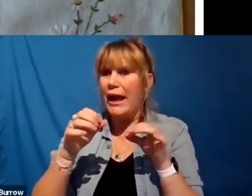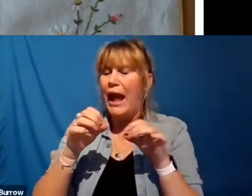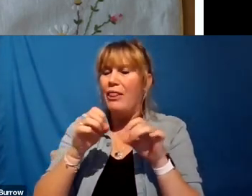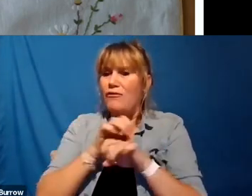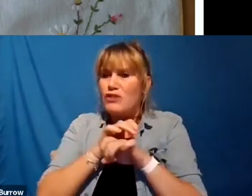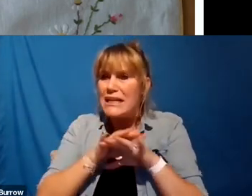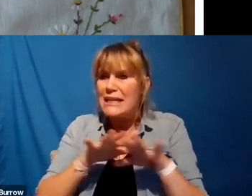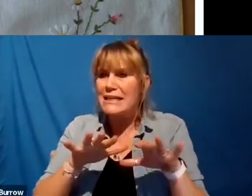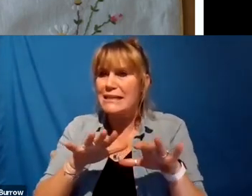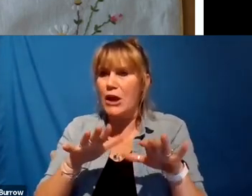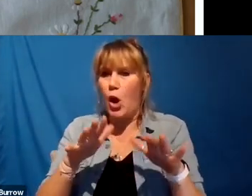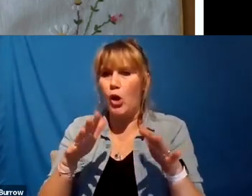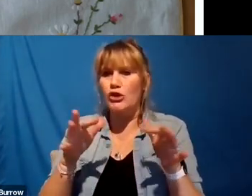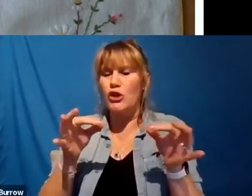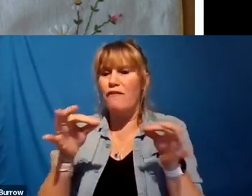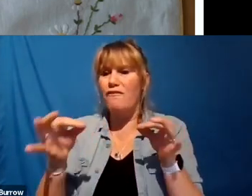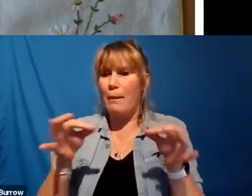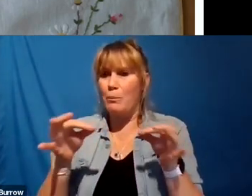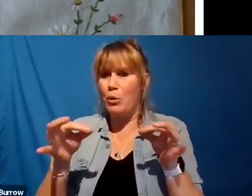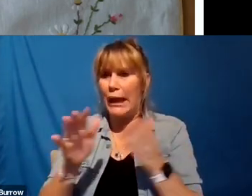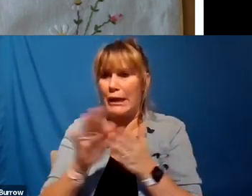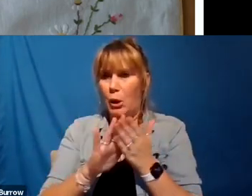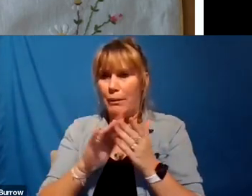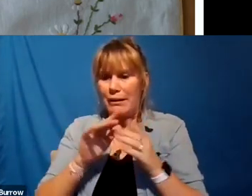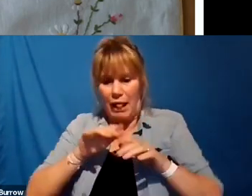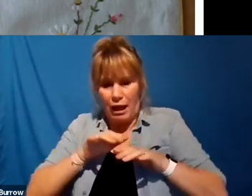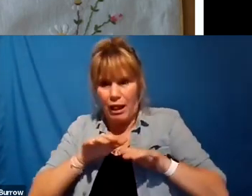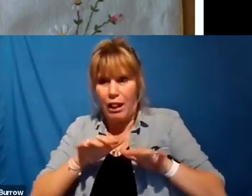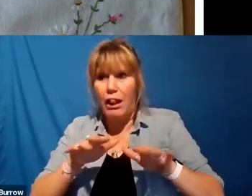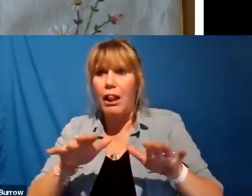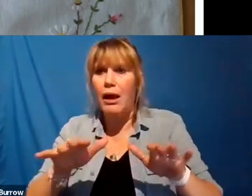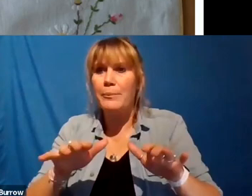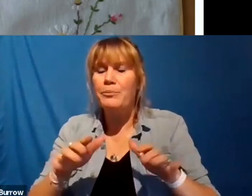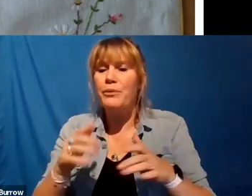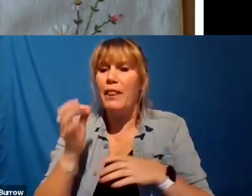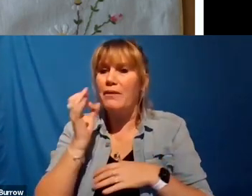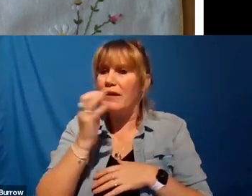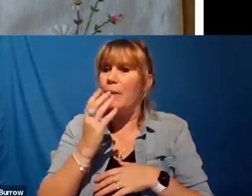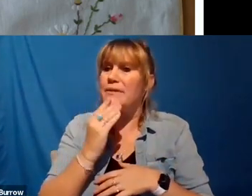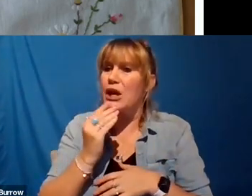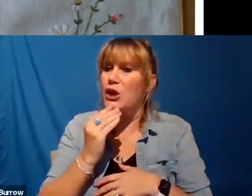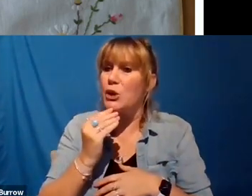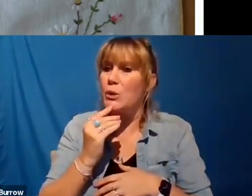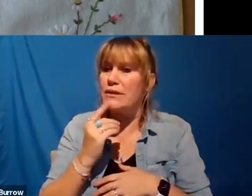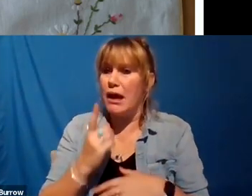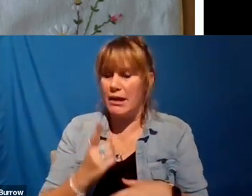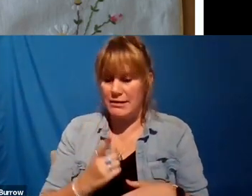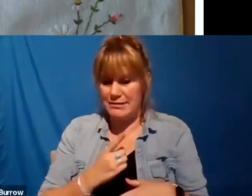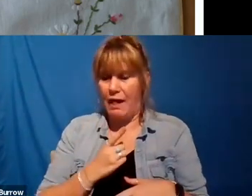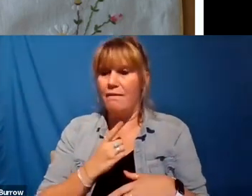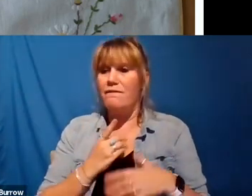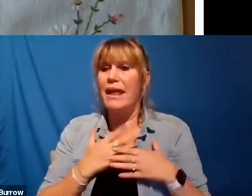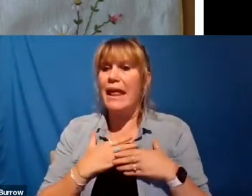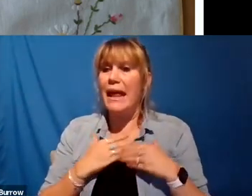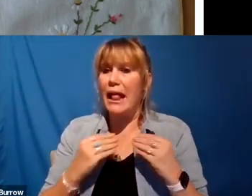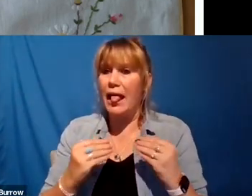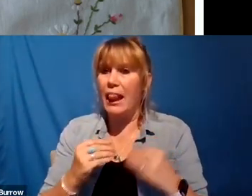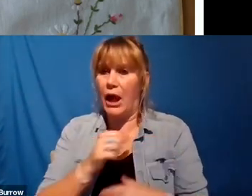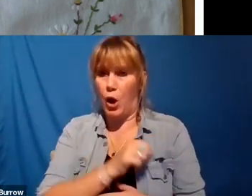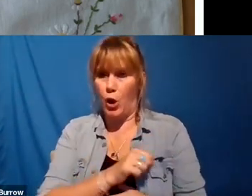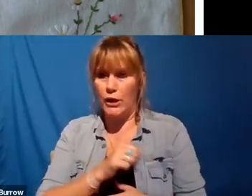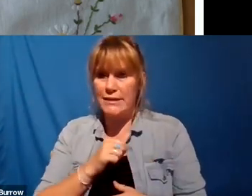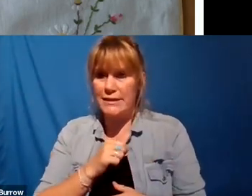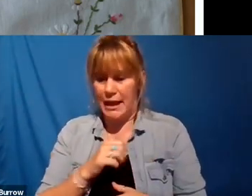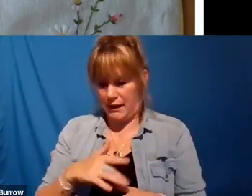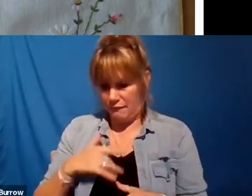fabric. And the flowers I've used are self-heal and honesty, which I think relate to that idea of being is